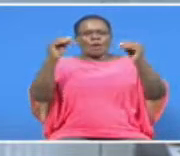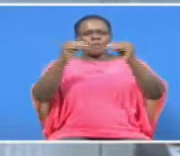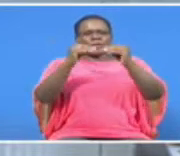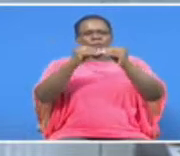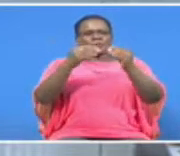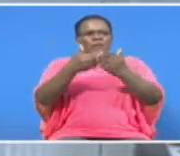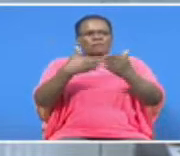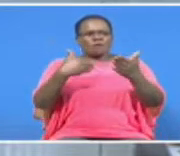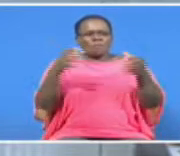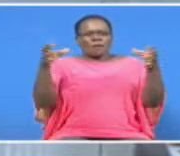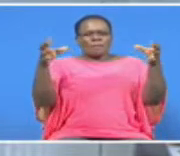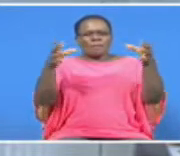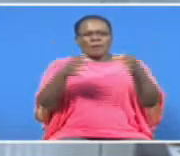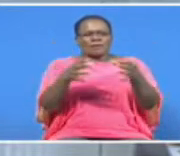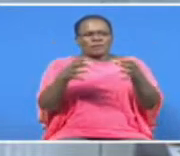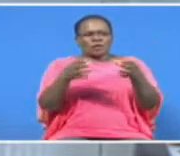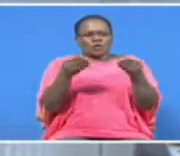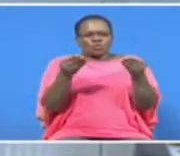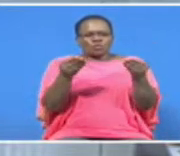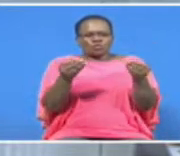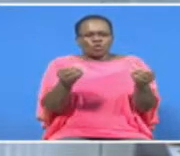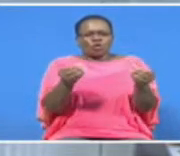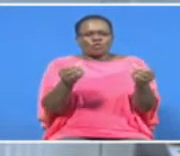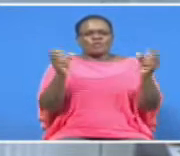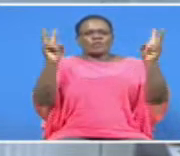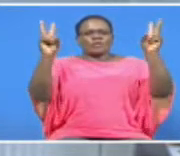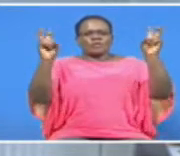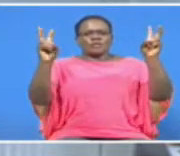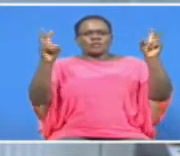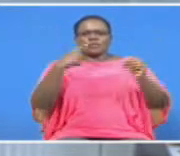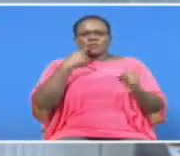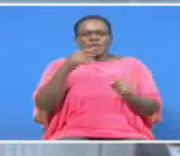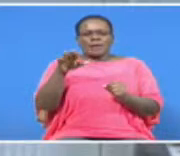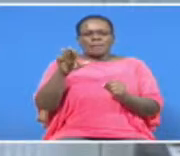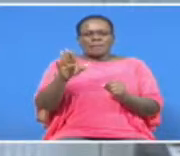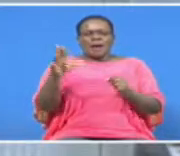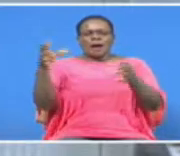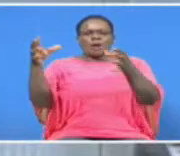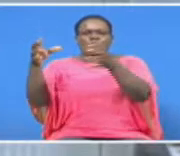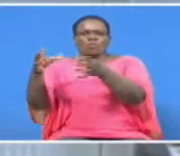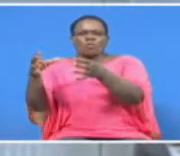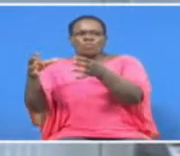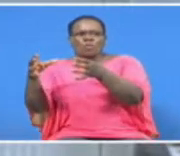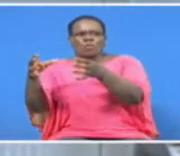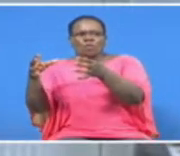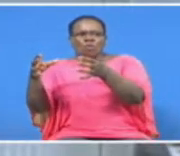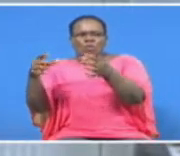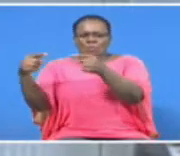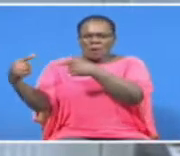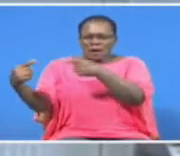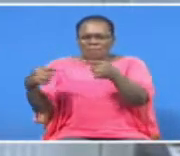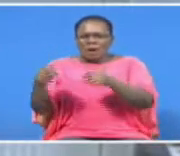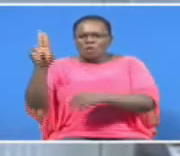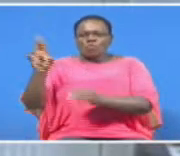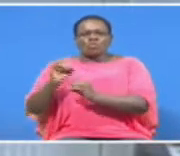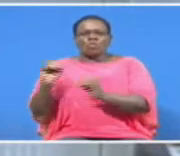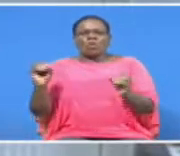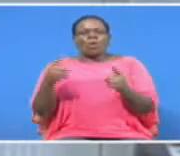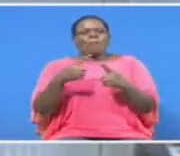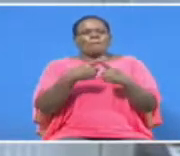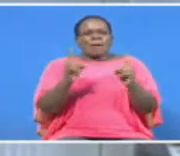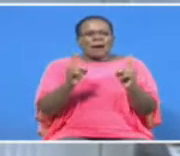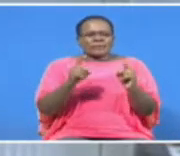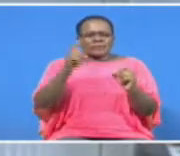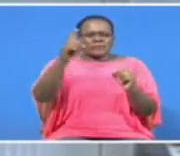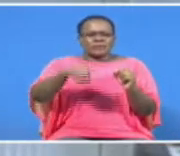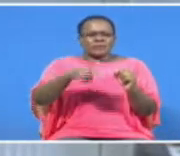former ruling party to iron out differences. She says her faction is not fighting the former president, but added that there